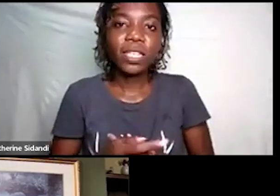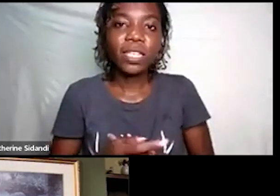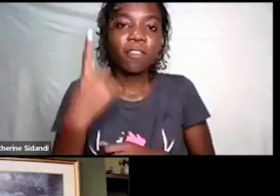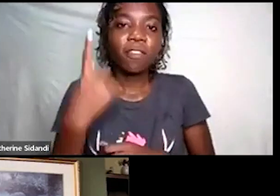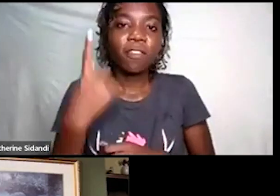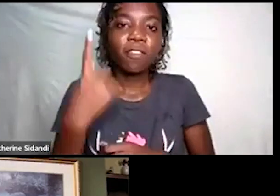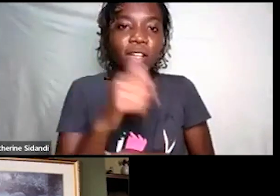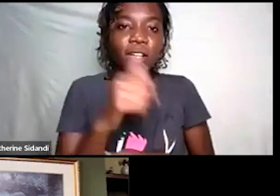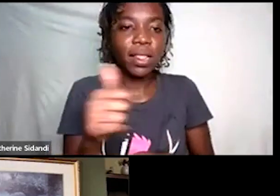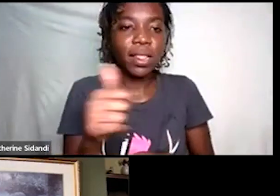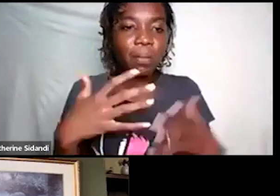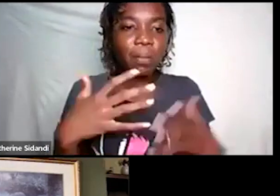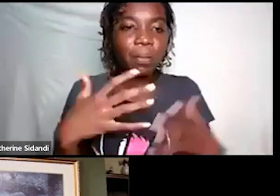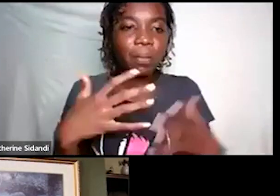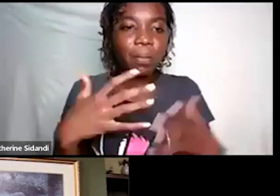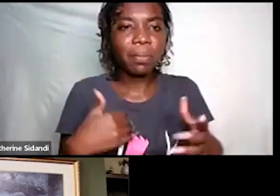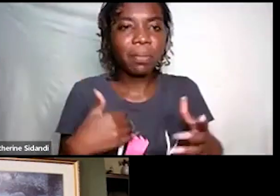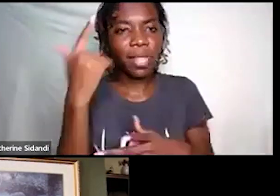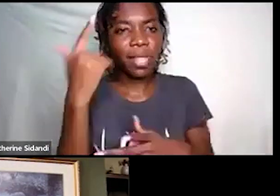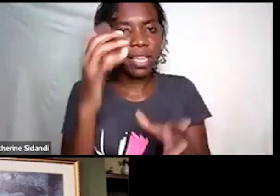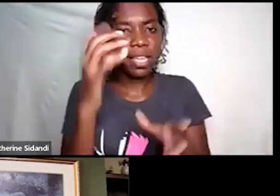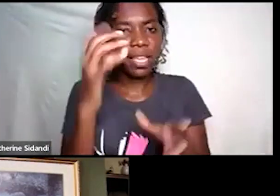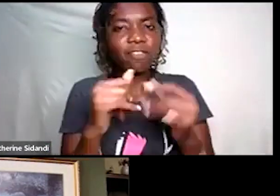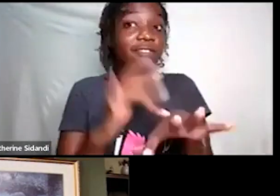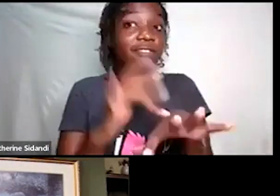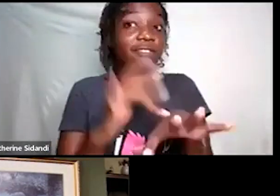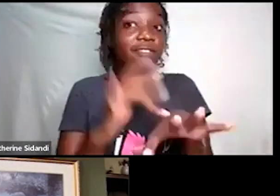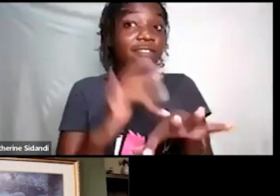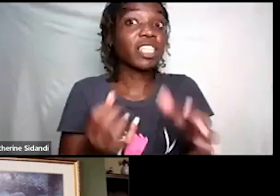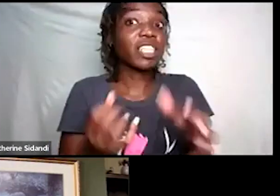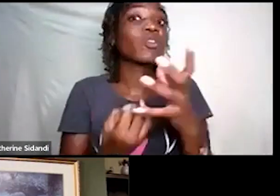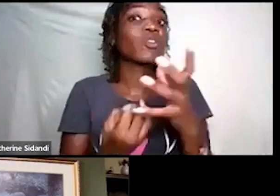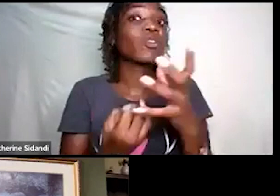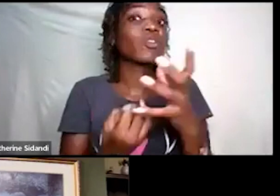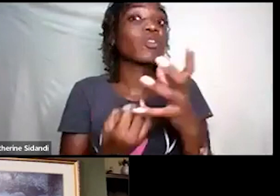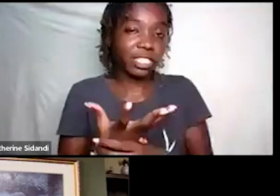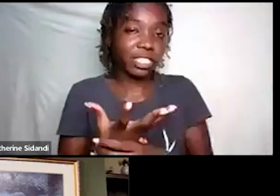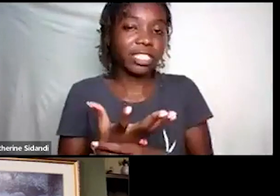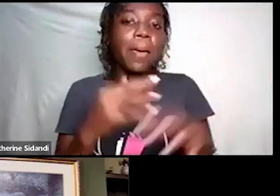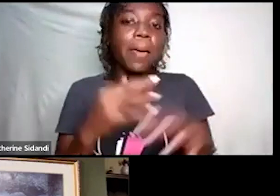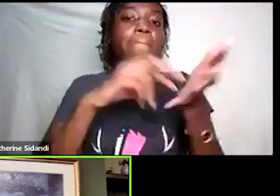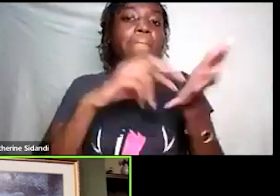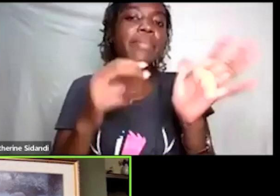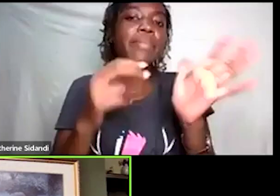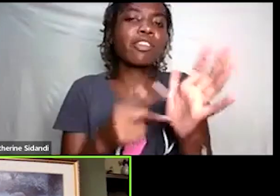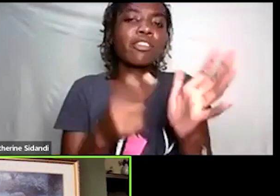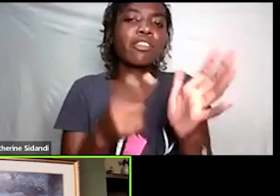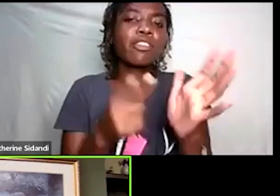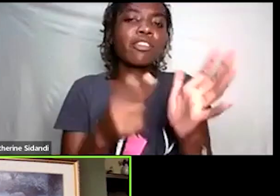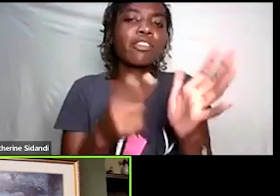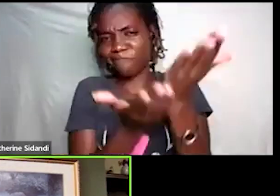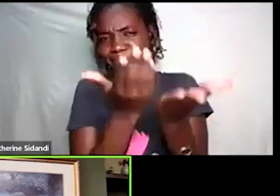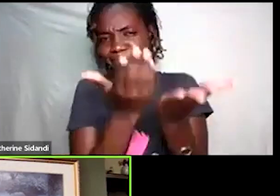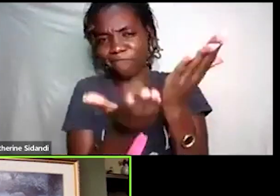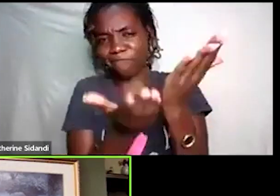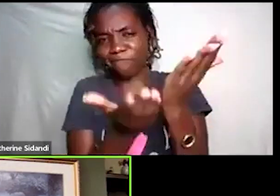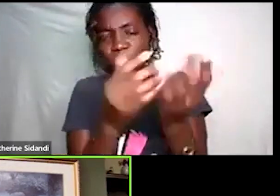if it does not affect productivity, let them weigh the options. Correct.